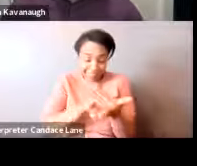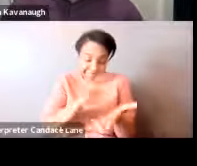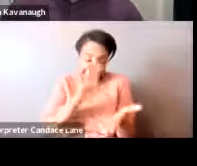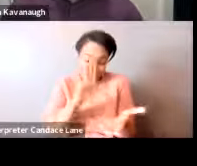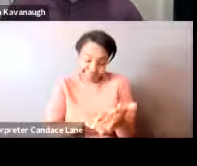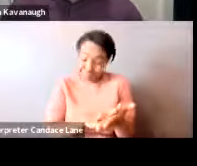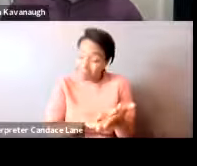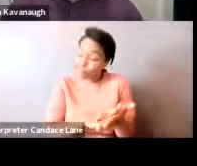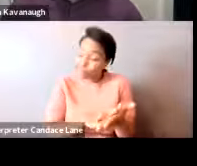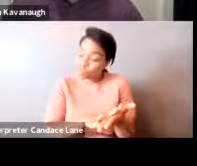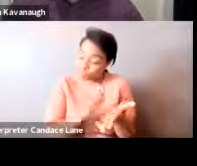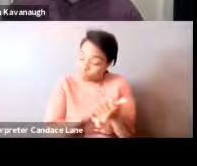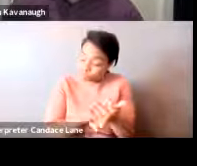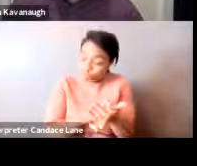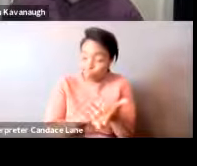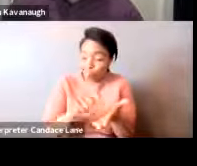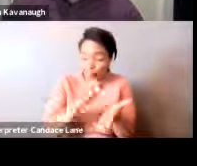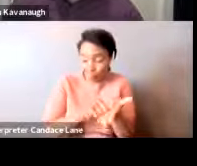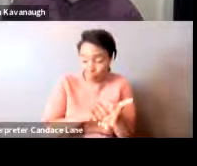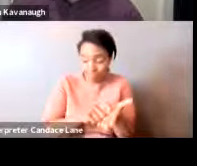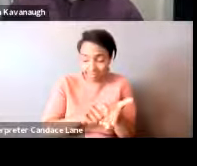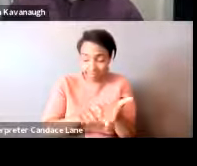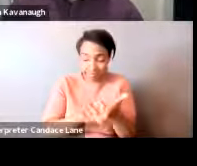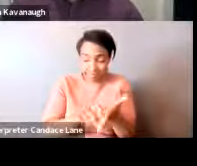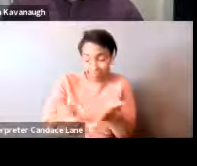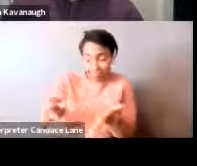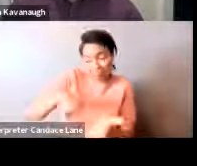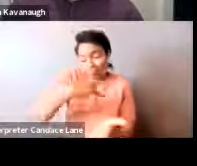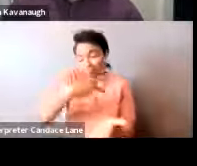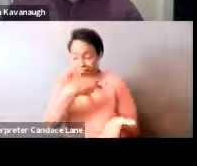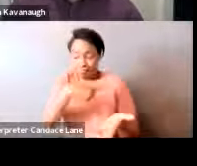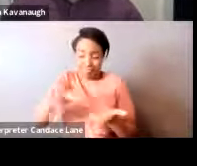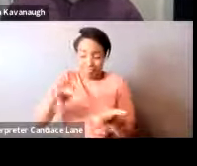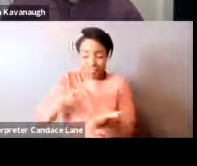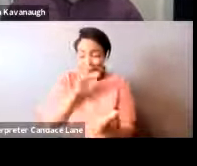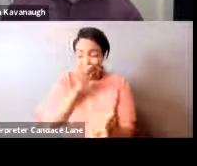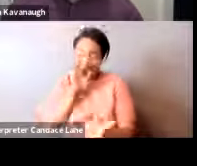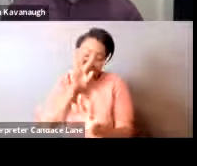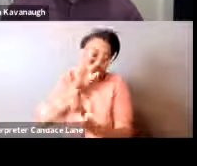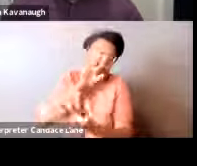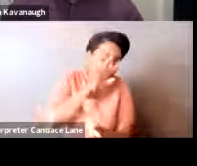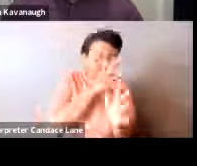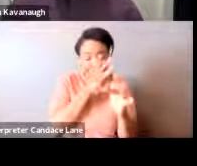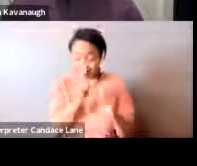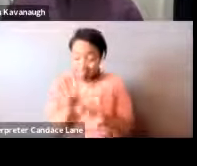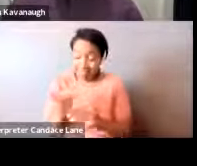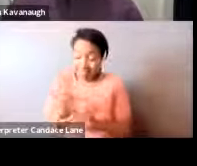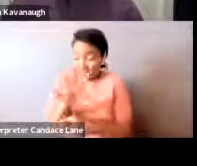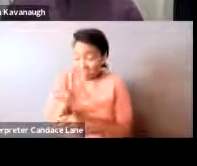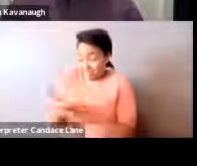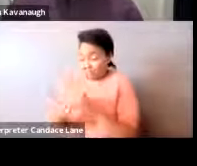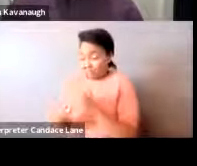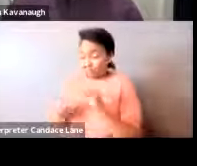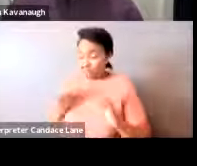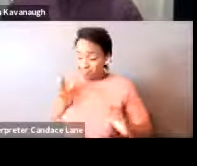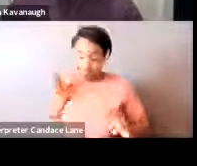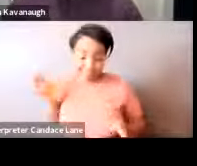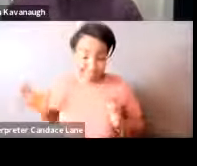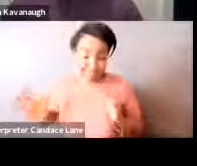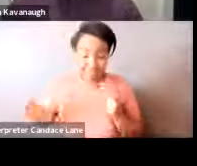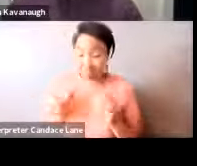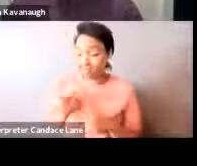Pen to paper, salsa dancing, Spanglish speaking, soul seeking, Africana diaspora